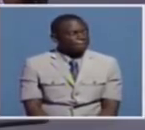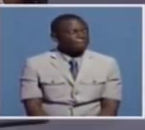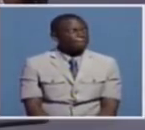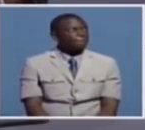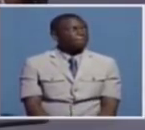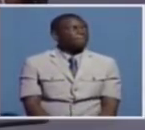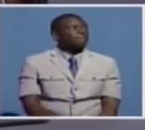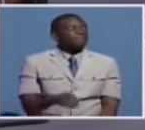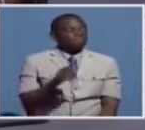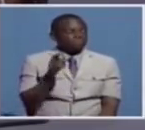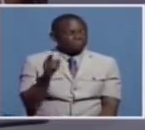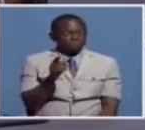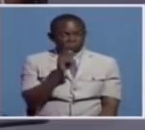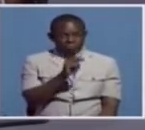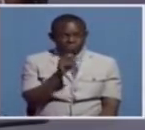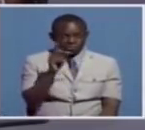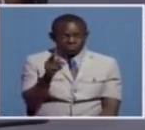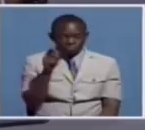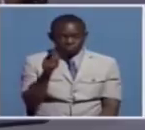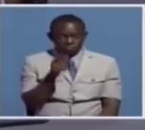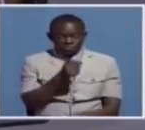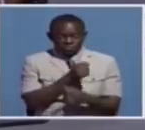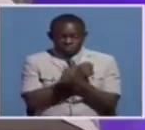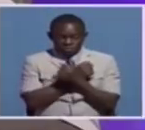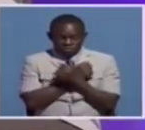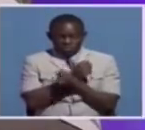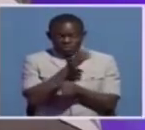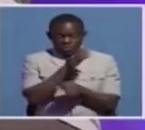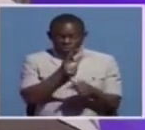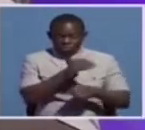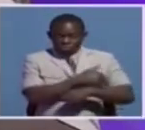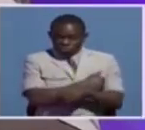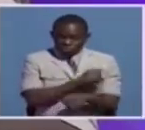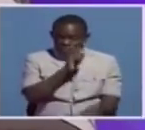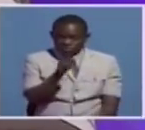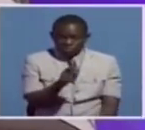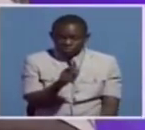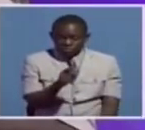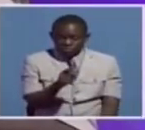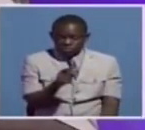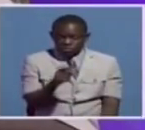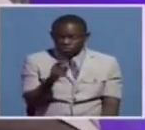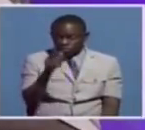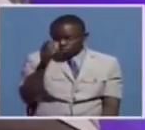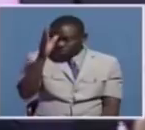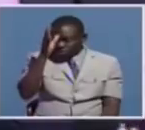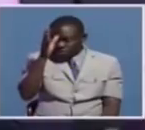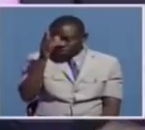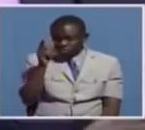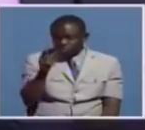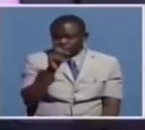wife. He loved for his your wife. mother. He loved his wife. Kaunda, his girlfriend,